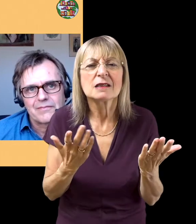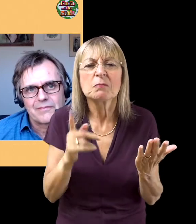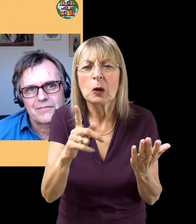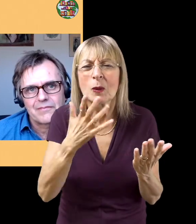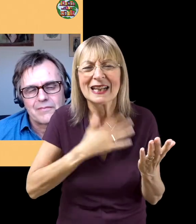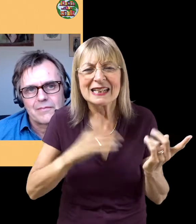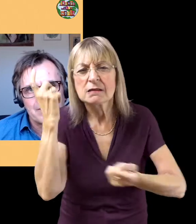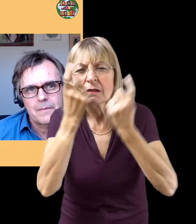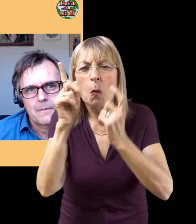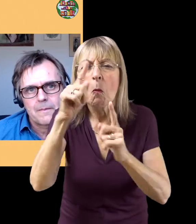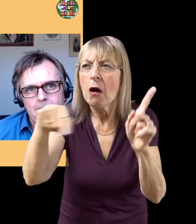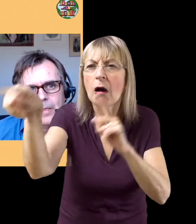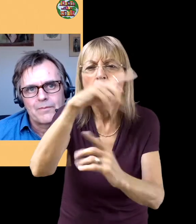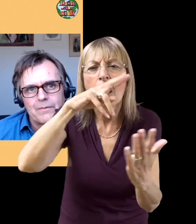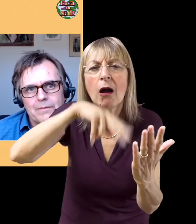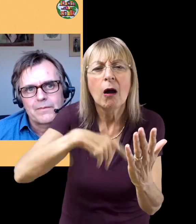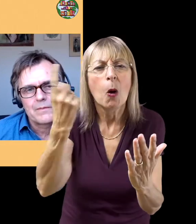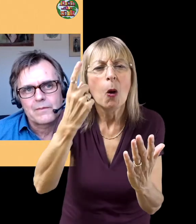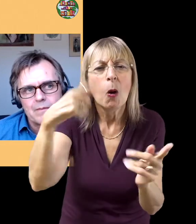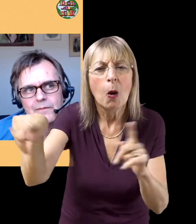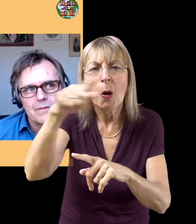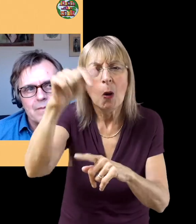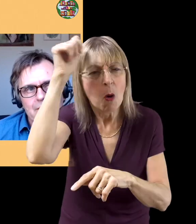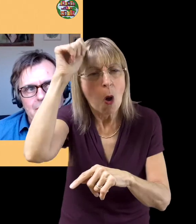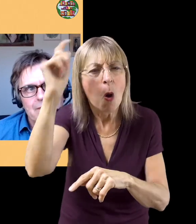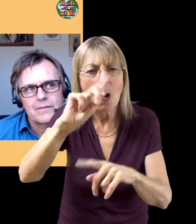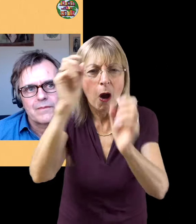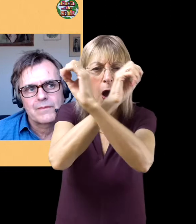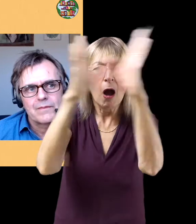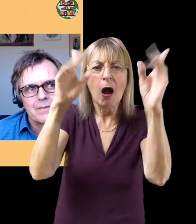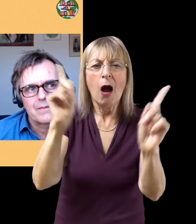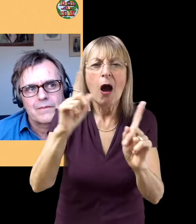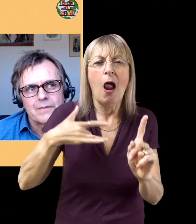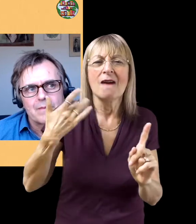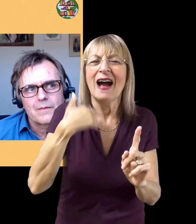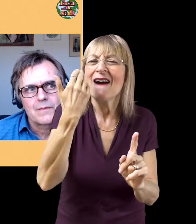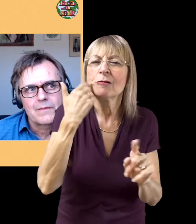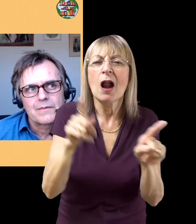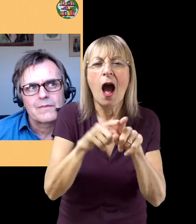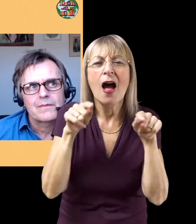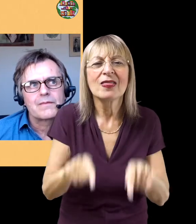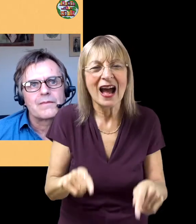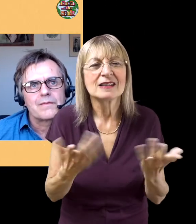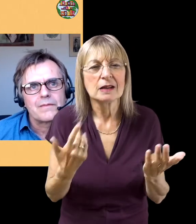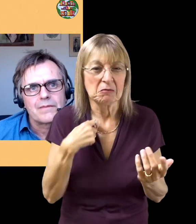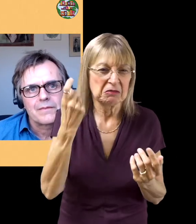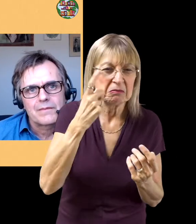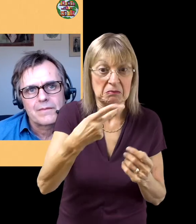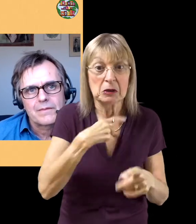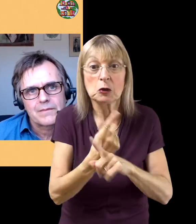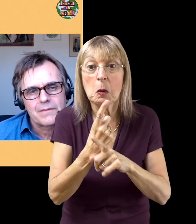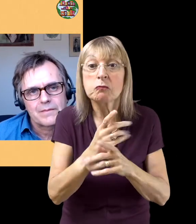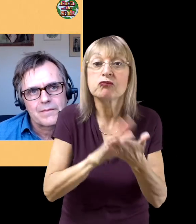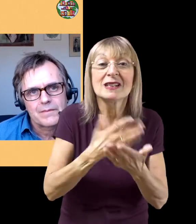think about what the readers will know and what they can imagine and what their lives are like a bit as well. I mean, I wonder, Anna, that